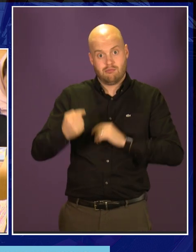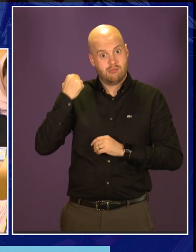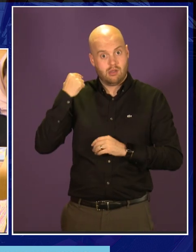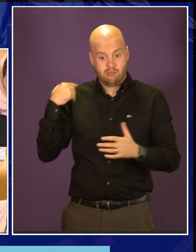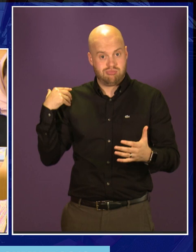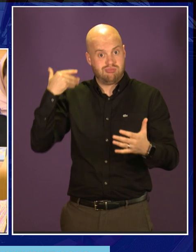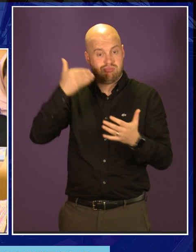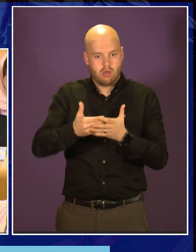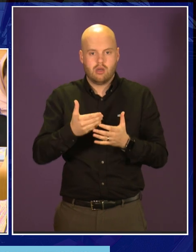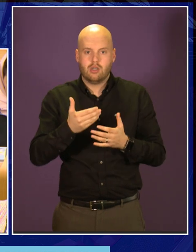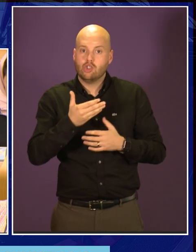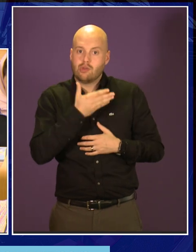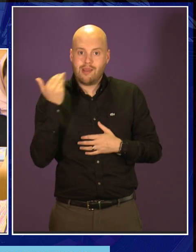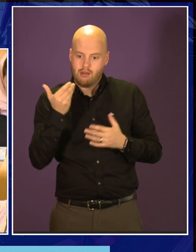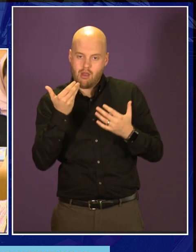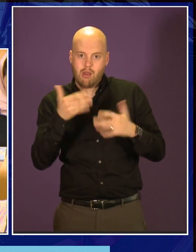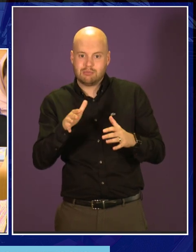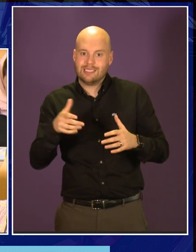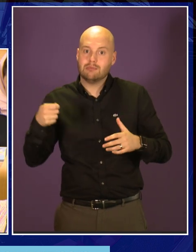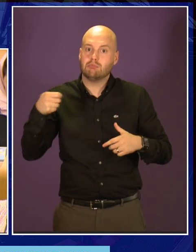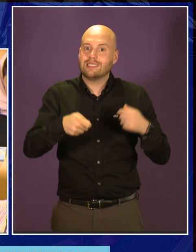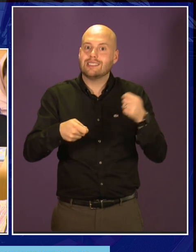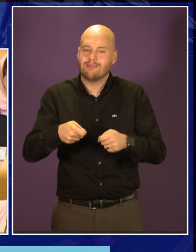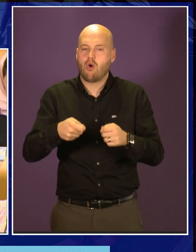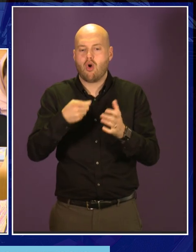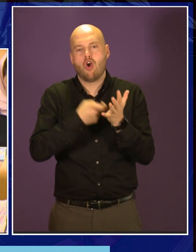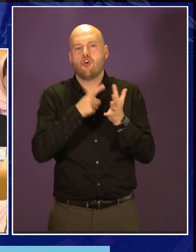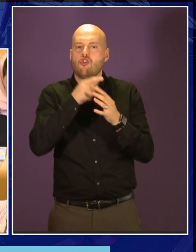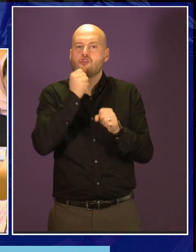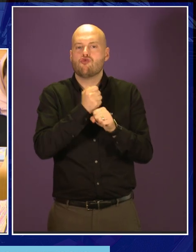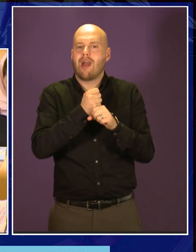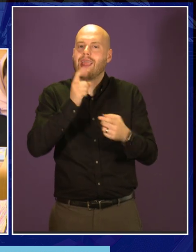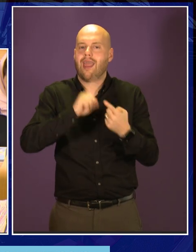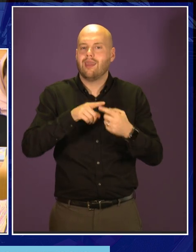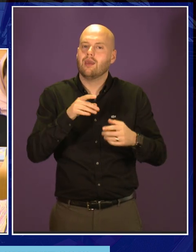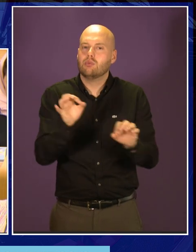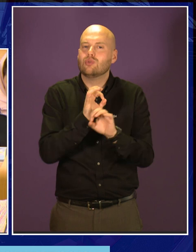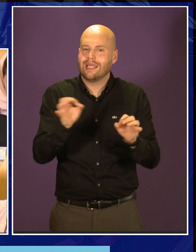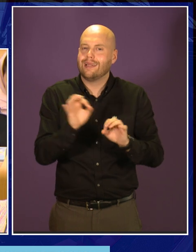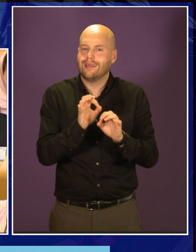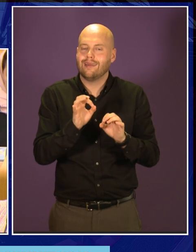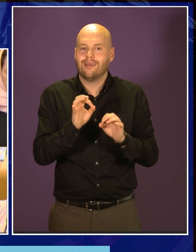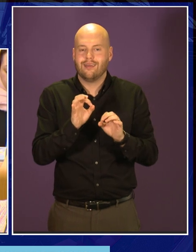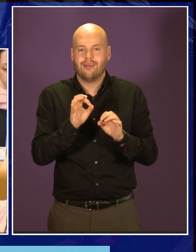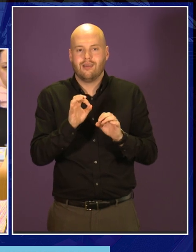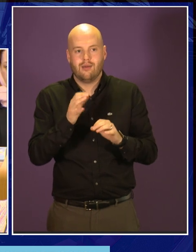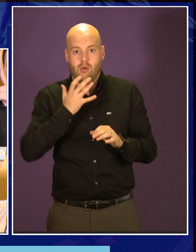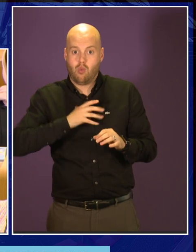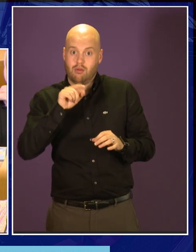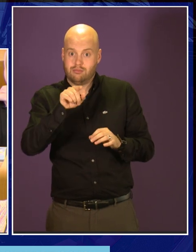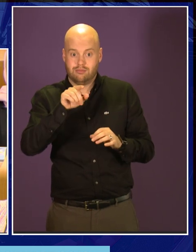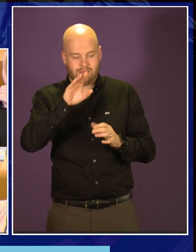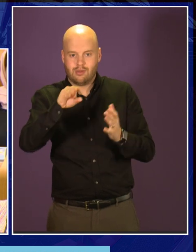Jamaica's bid to have the reggae music of Jamaica, and I'm sure all of you know of our reggae music, inscribed on the UNESCO list